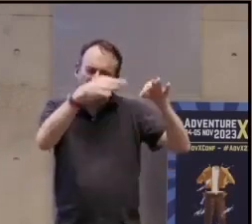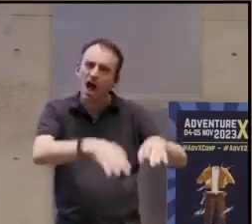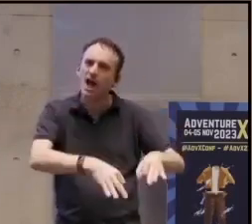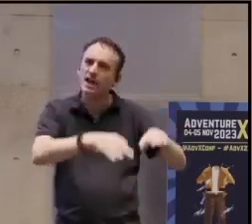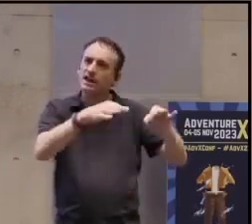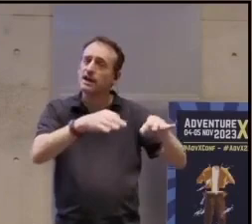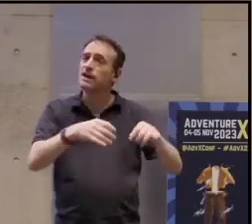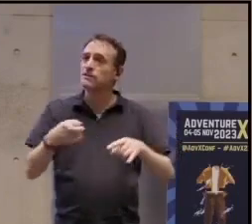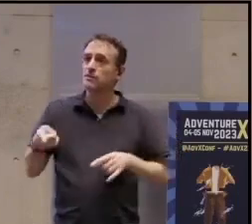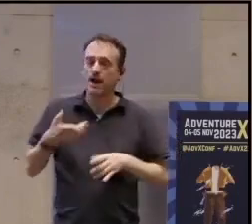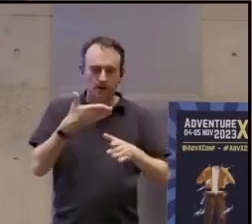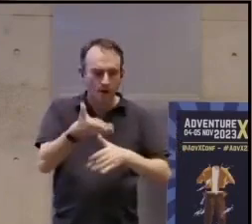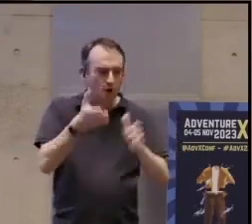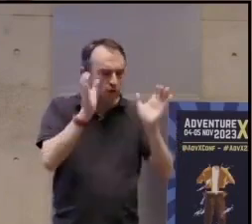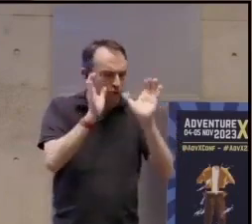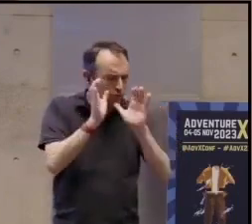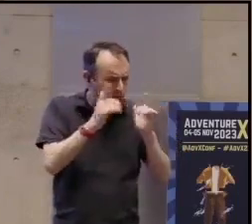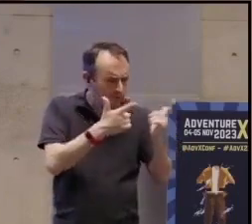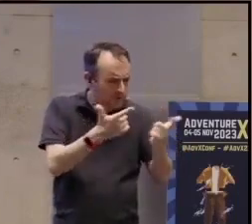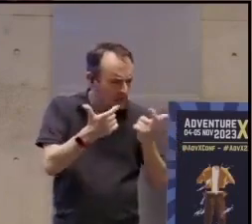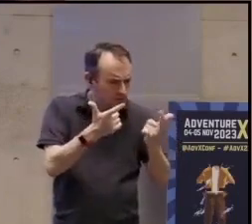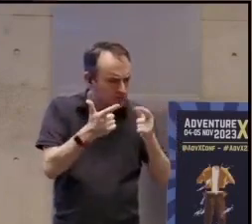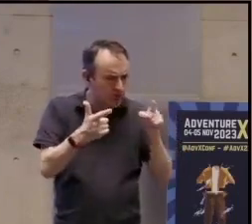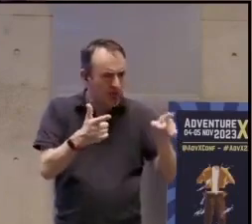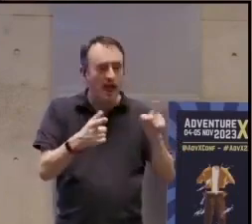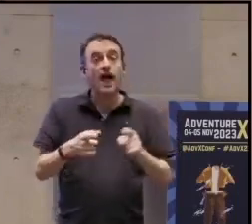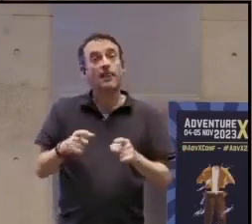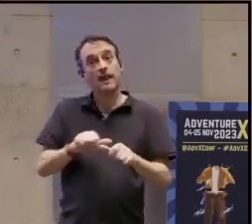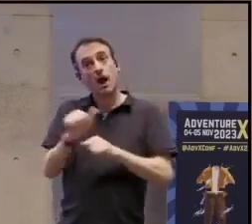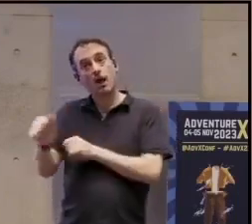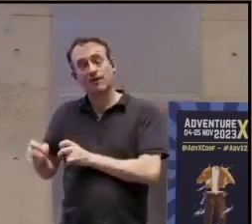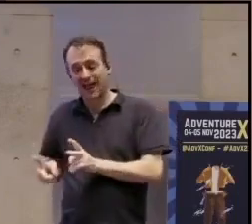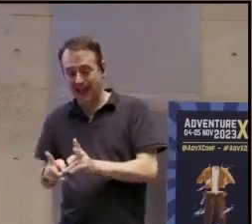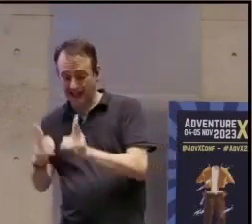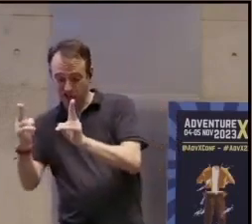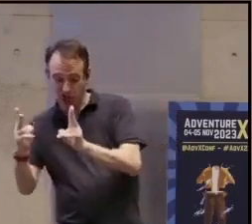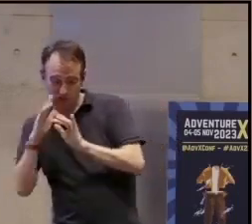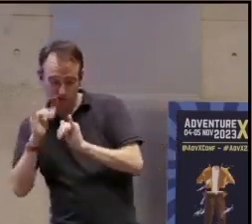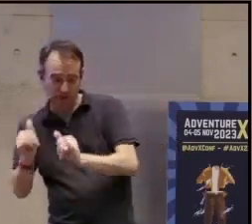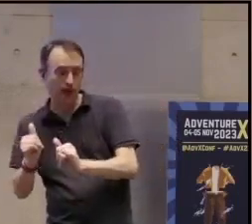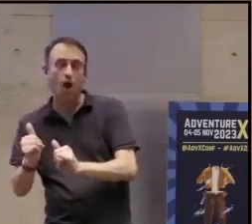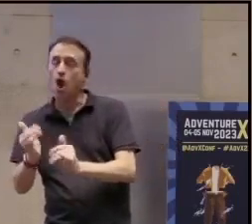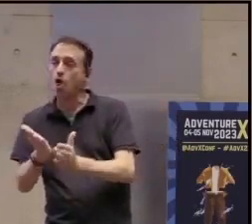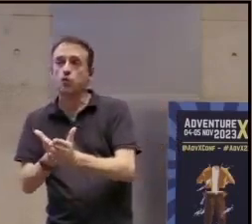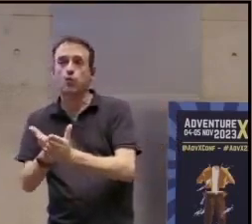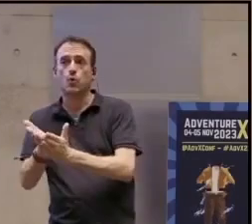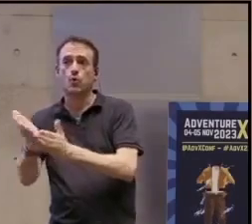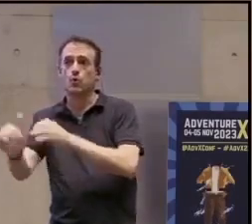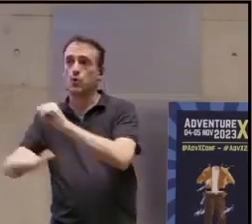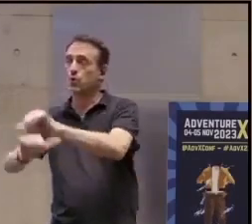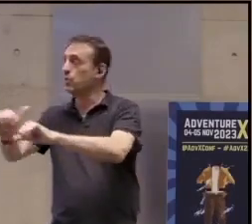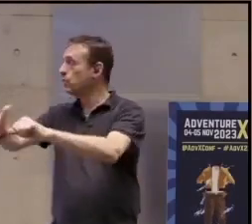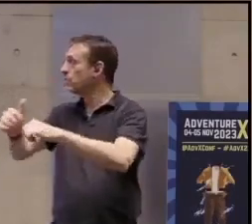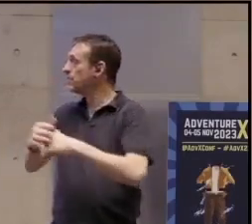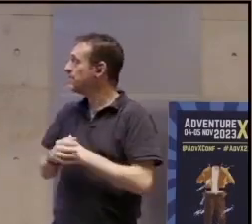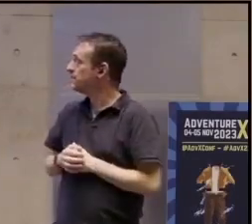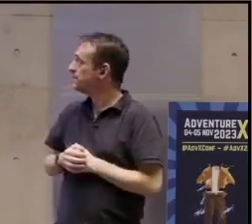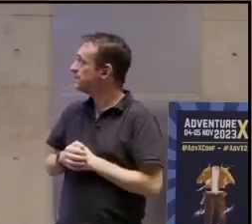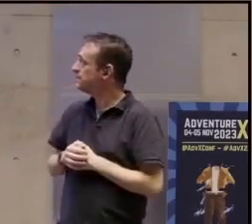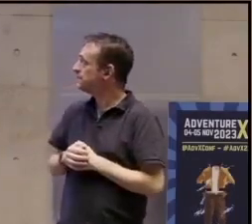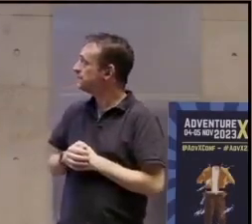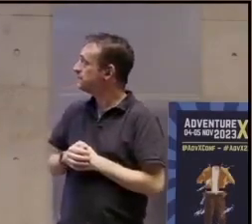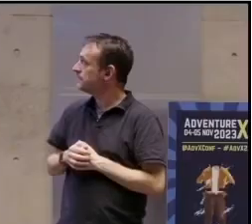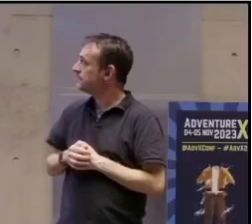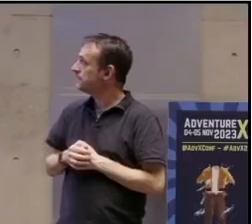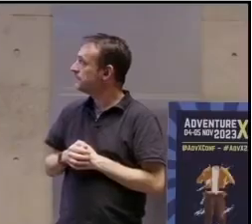and somehow it passed through the editorial process and got published that way. And in case you haven't recognized this from Zelda,